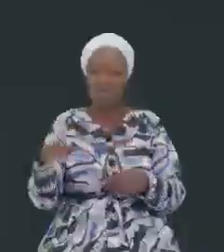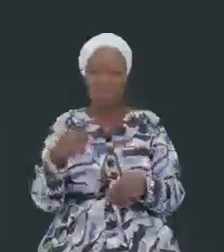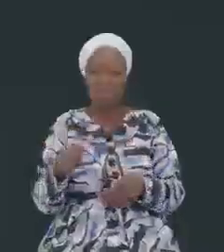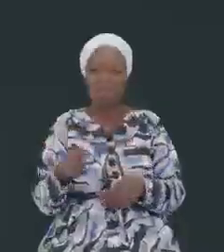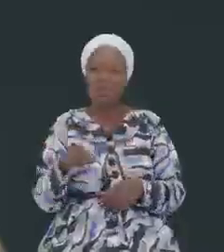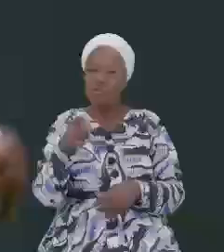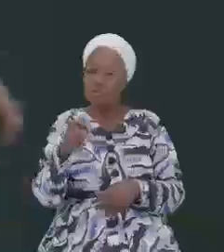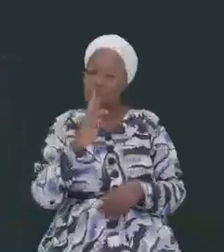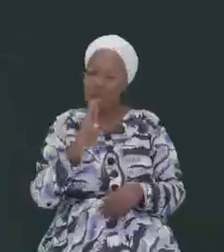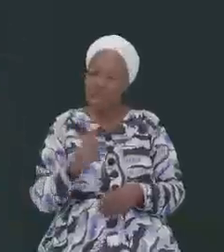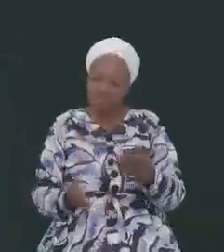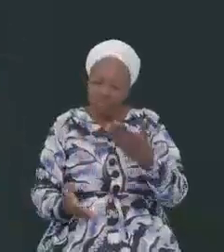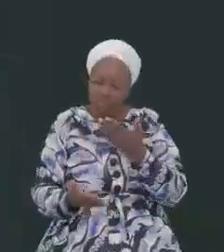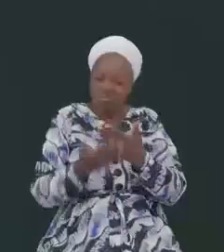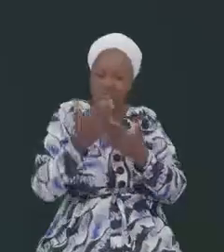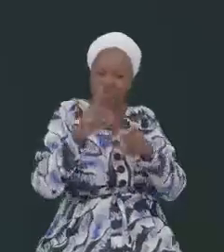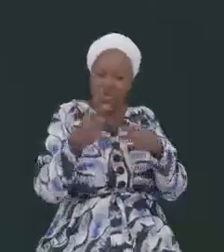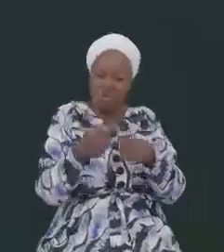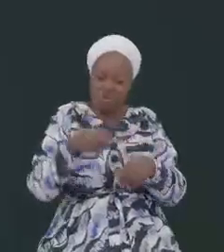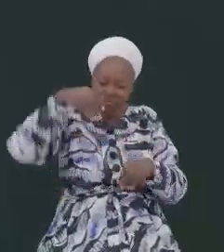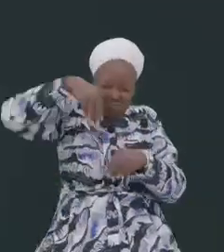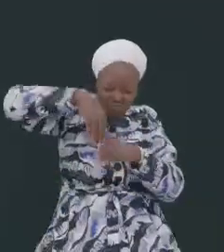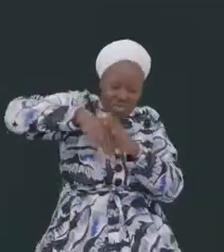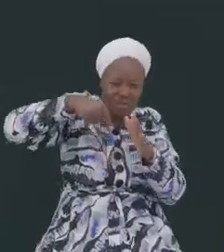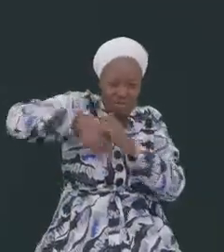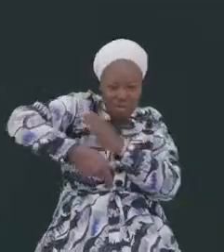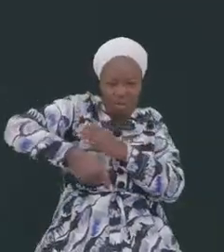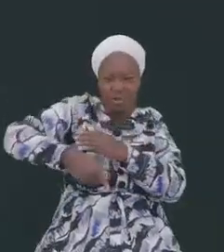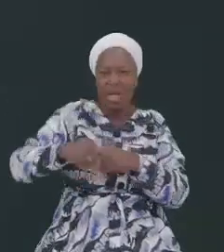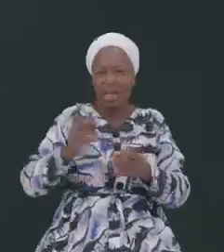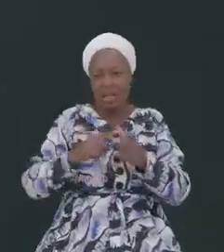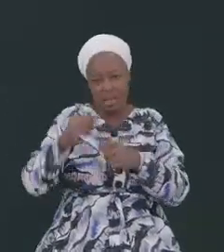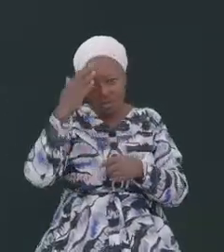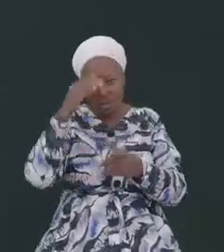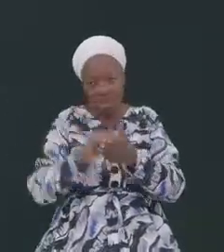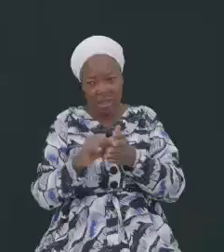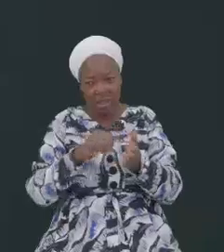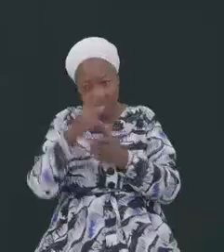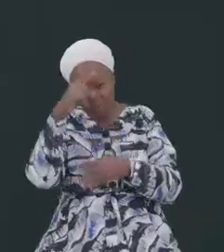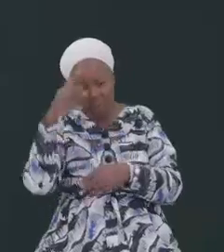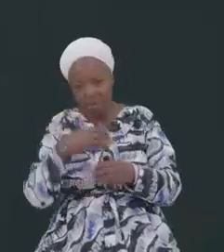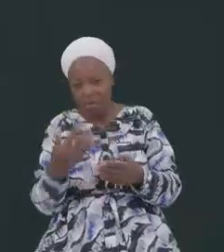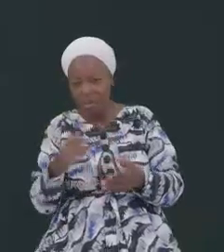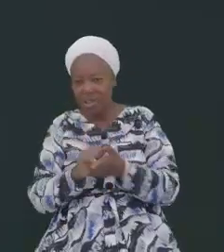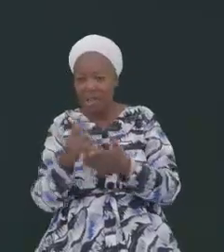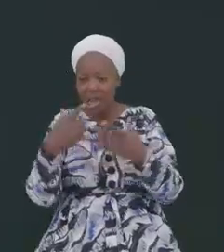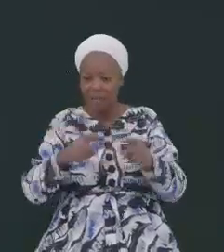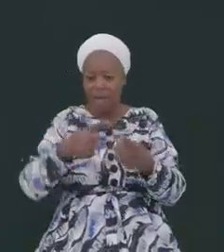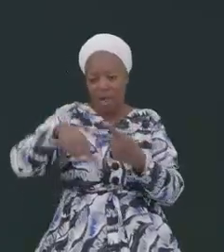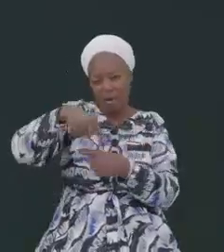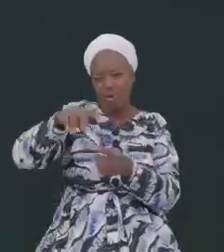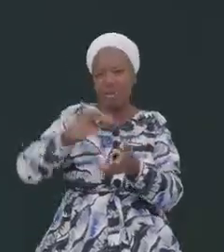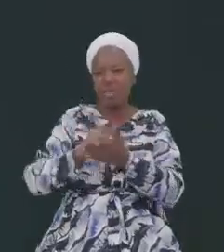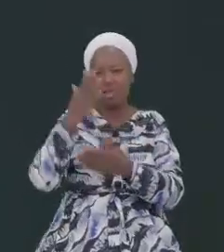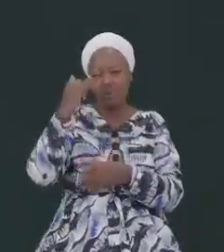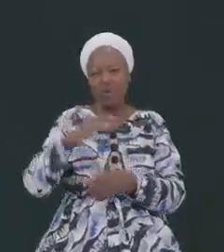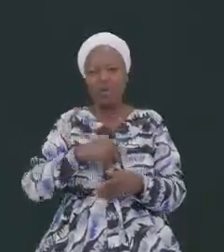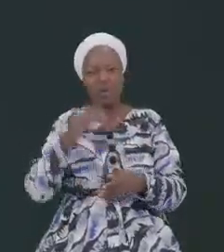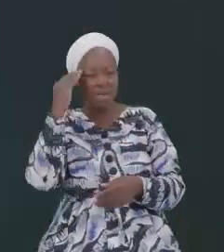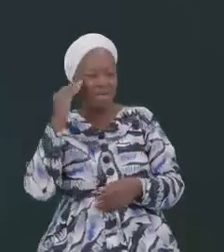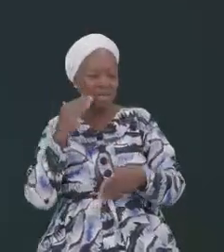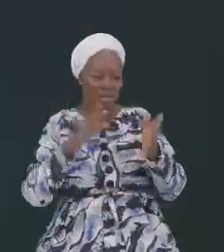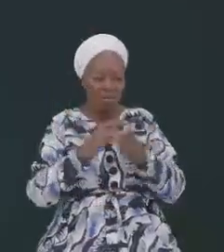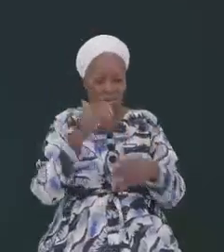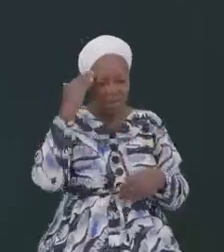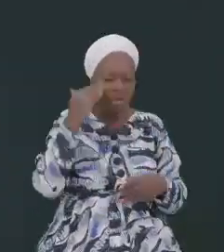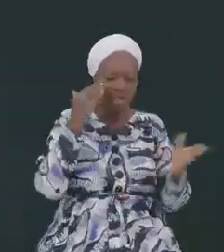to end in the ditch. And they know it's because of things happening around you. That's why your head is here, your head is there,